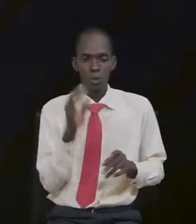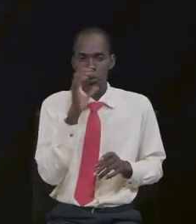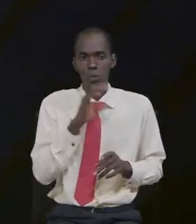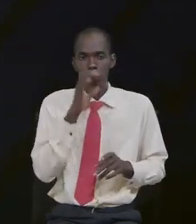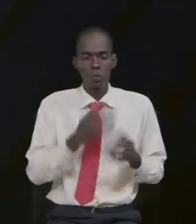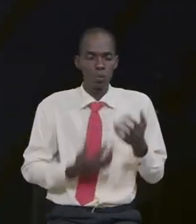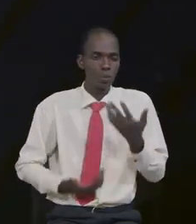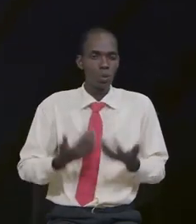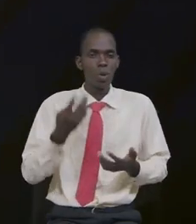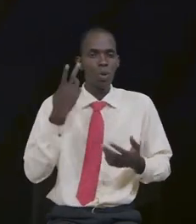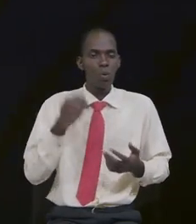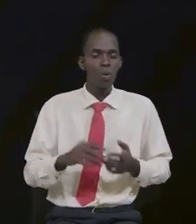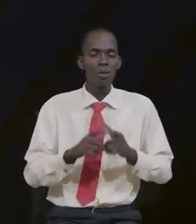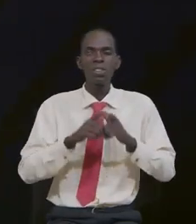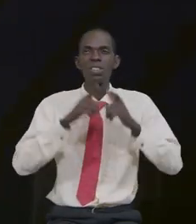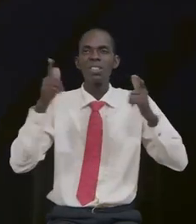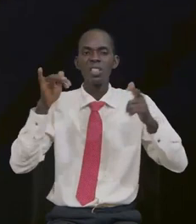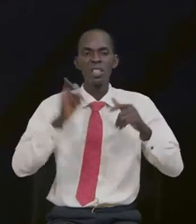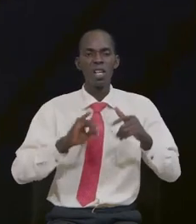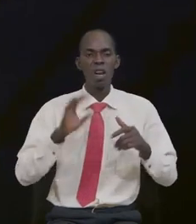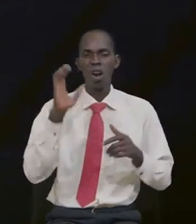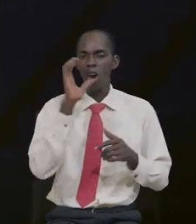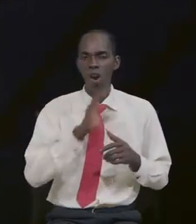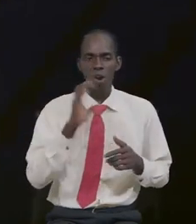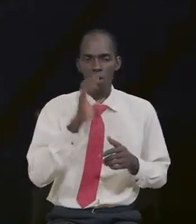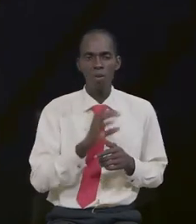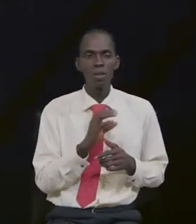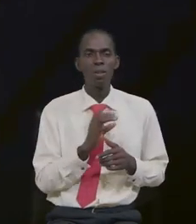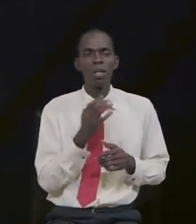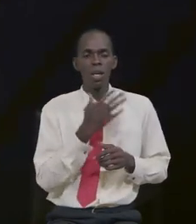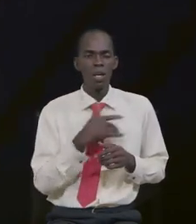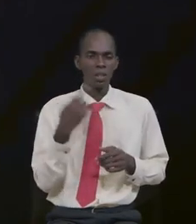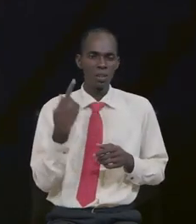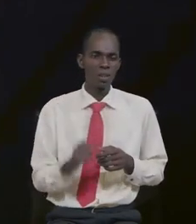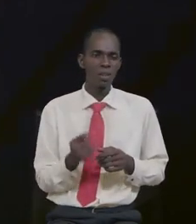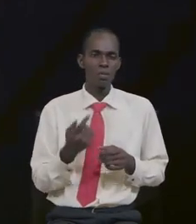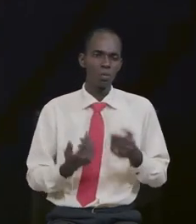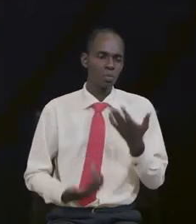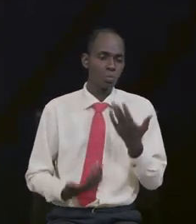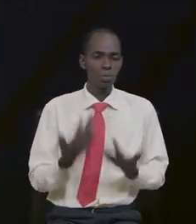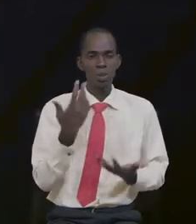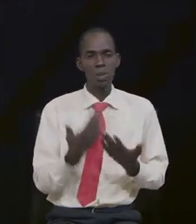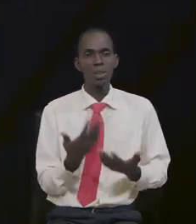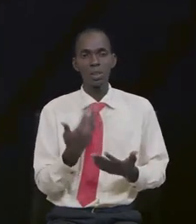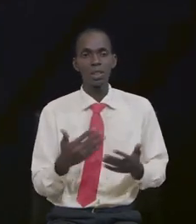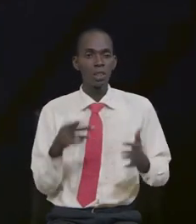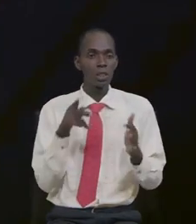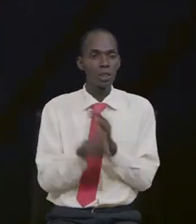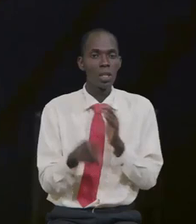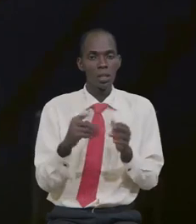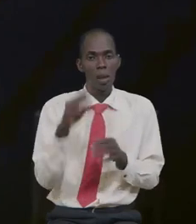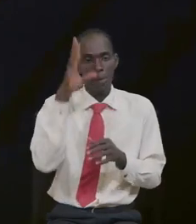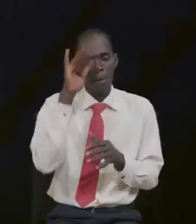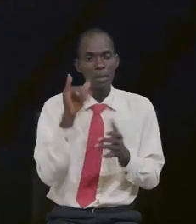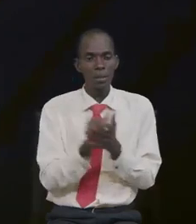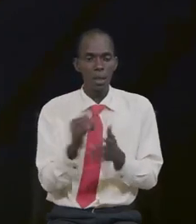hot, the flame of the fire slew those men that took off